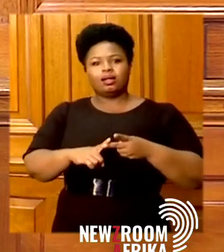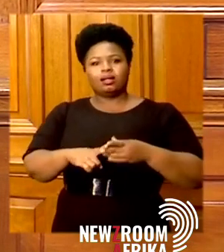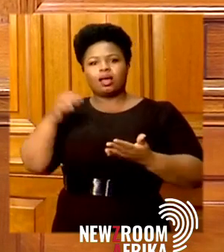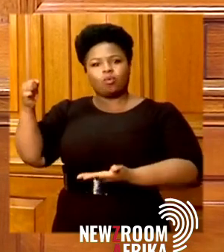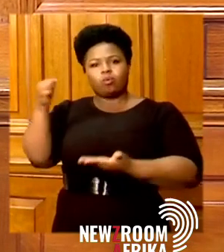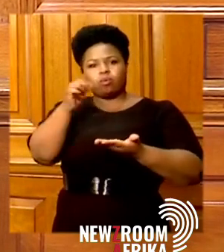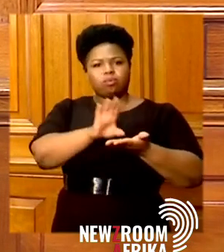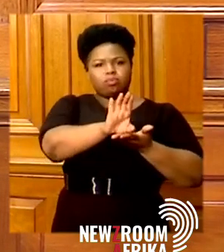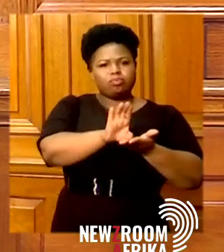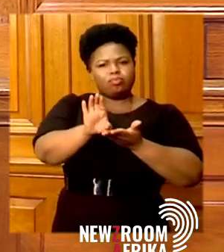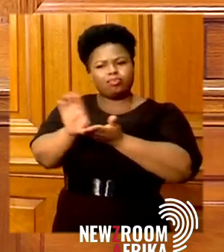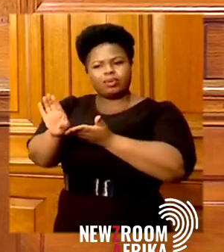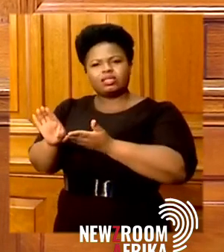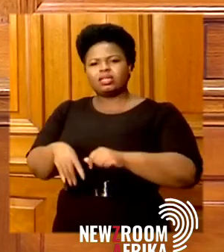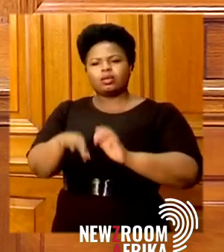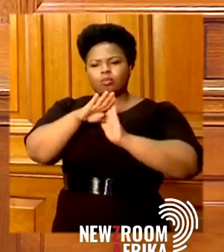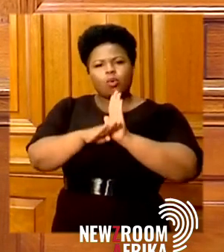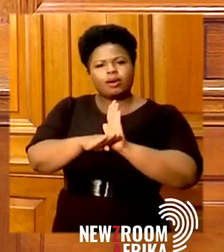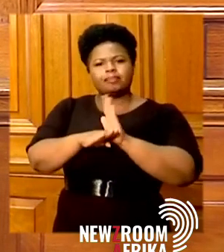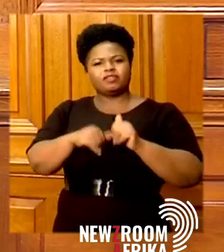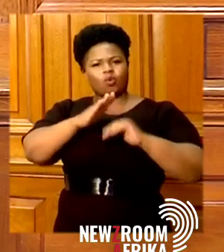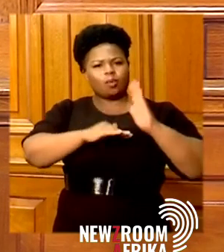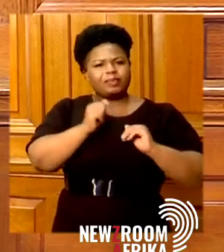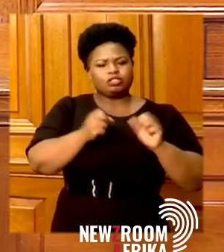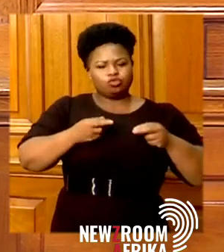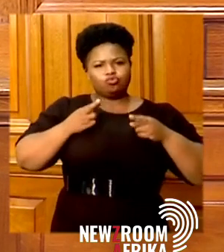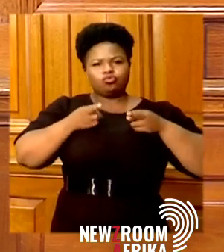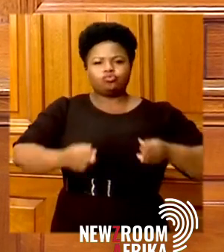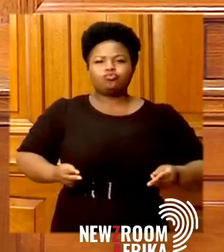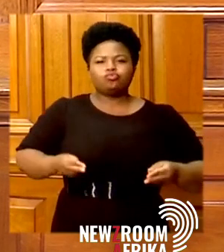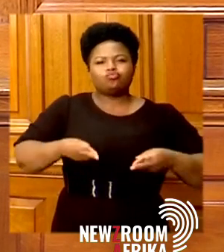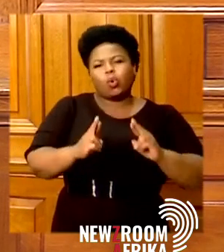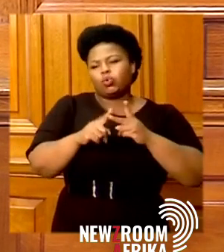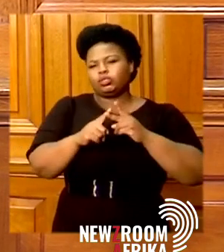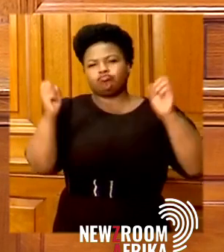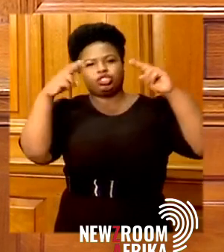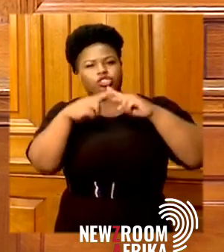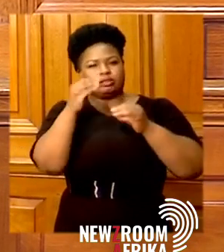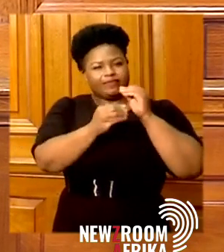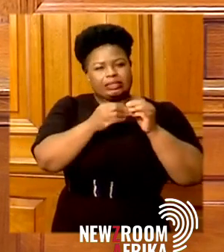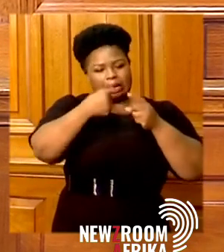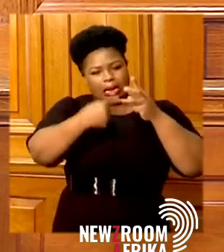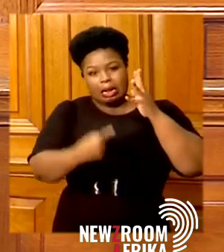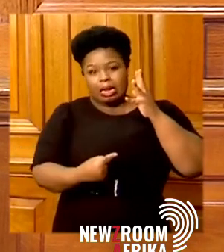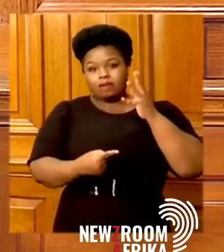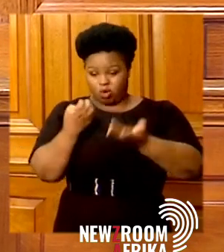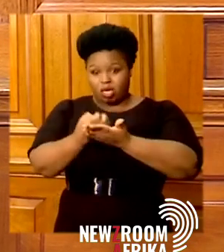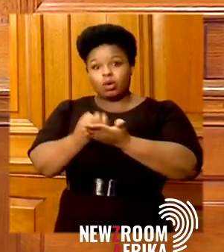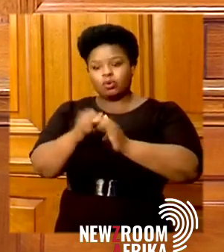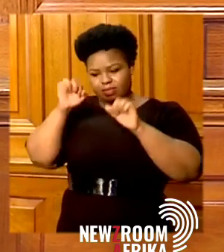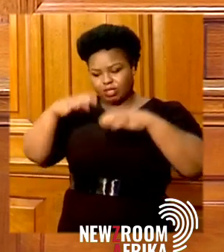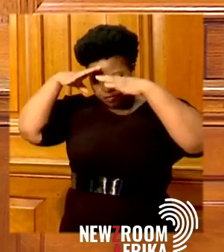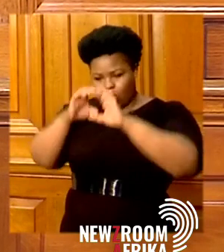and infrastructure investment programs, even as we undertake economic reforms with greater